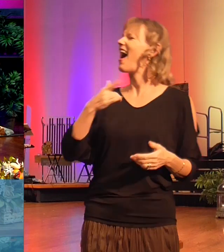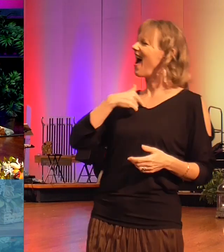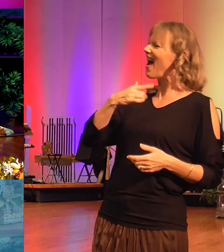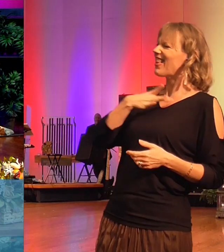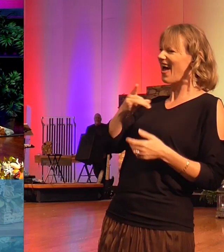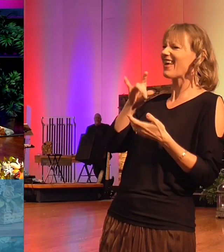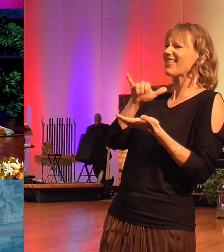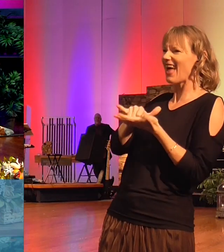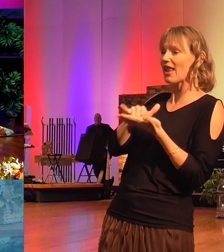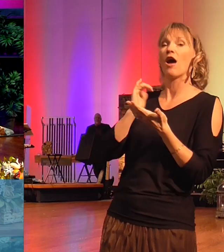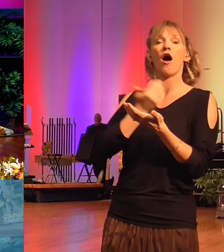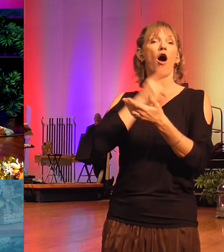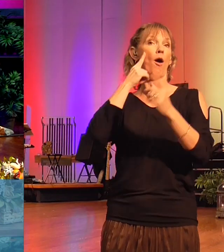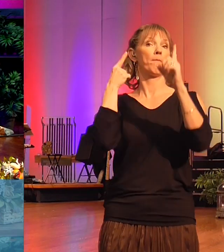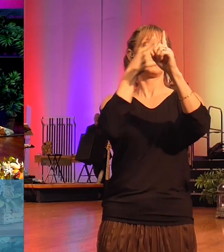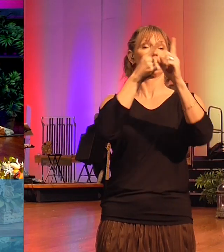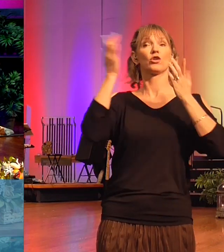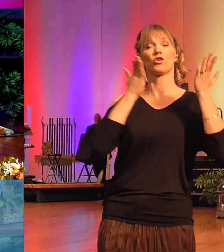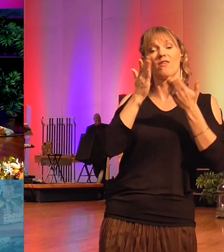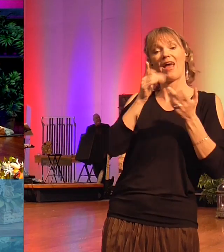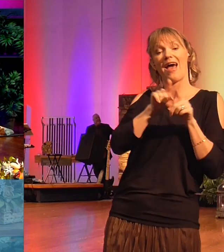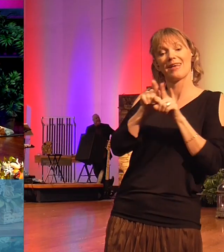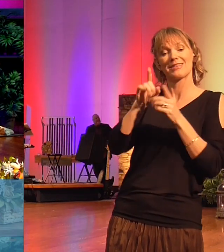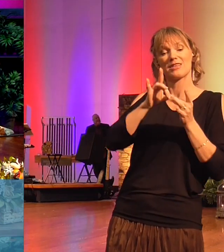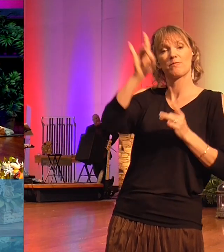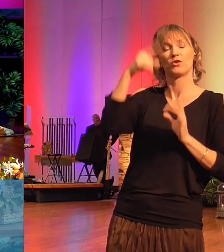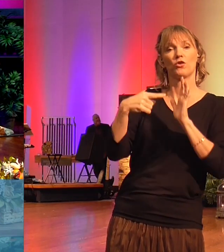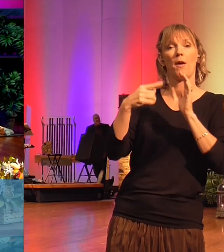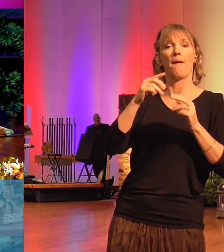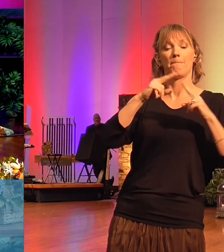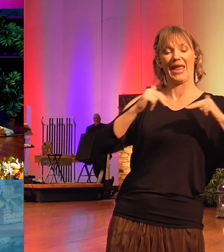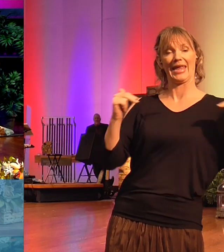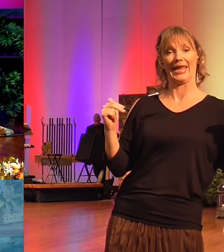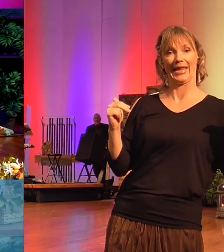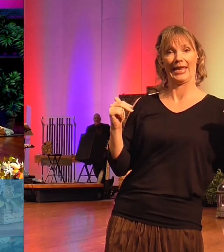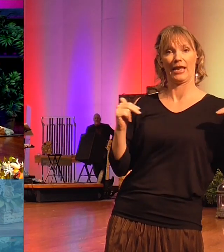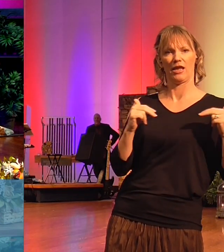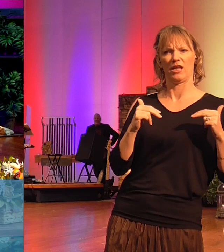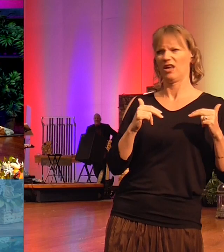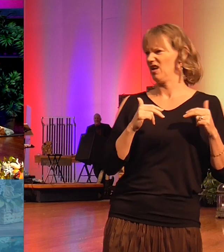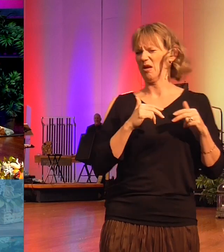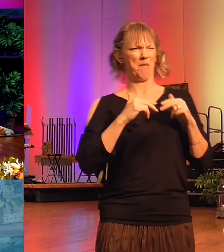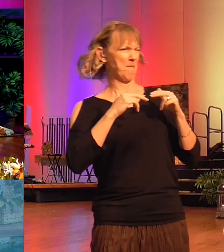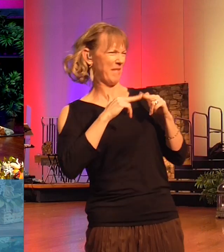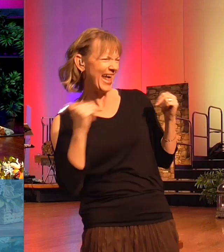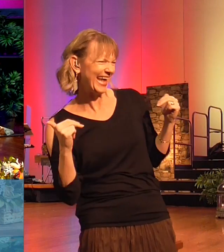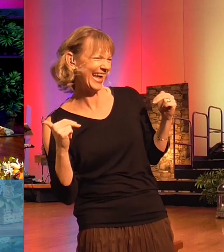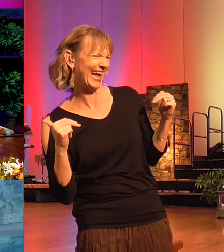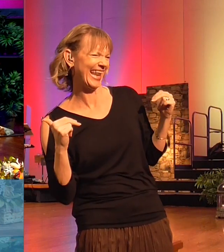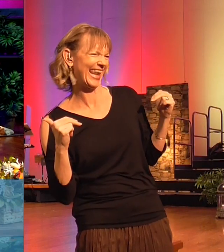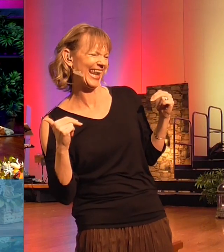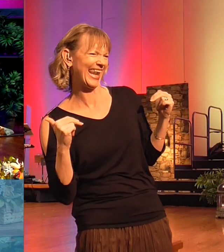Our mission, to serve as a spiritual bacon. Bacon?